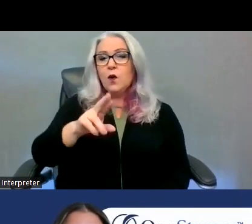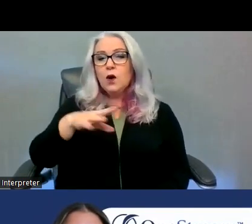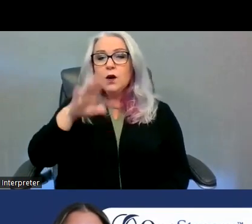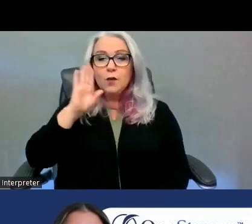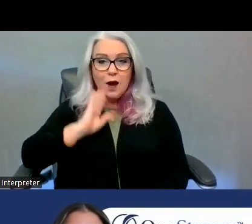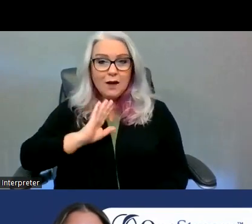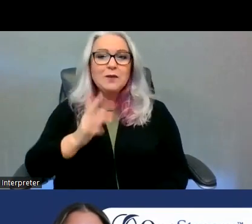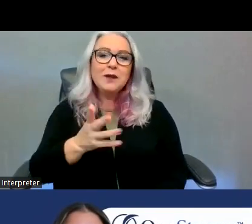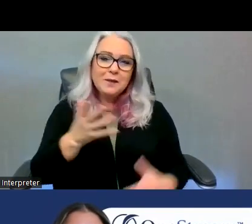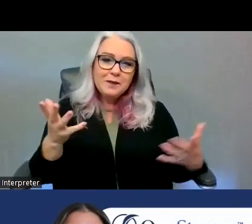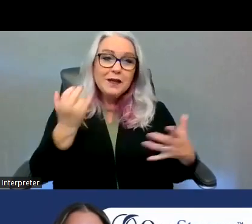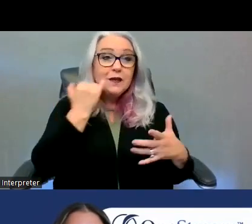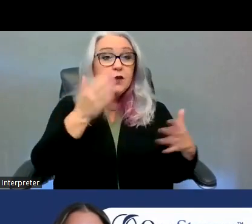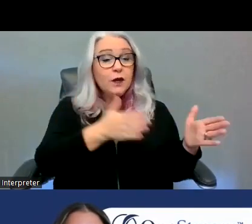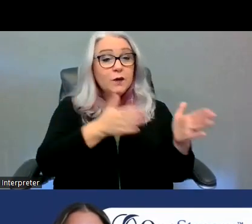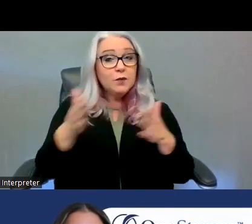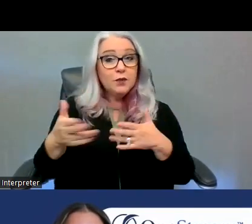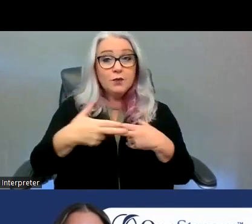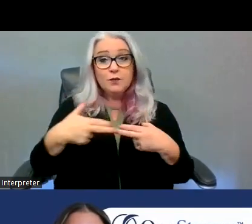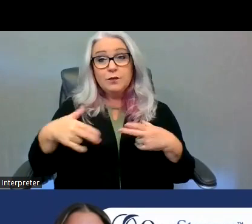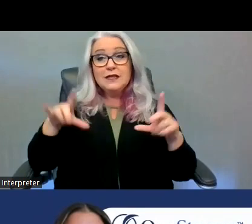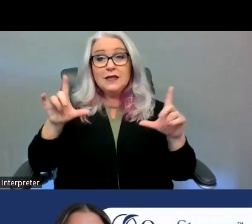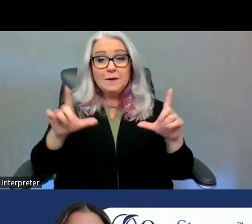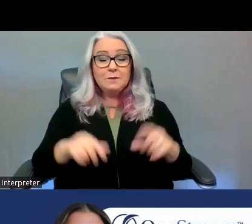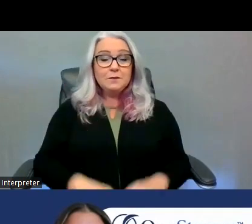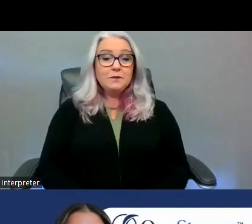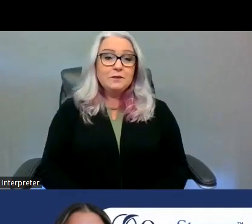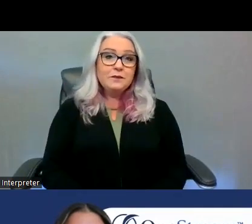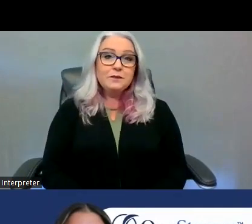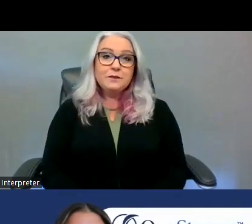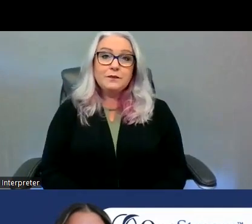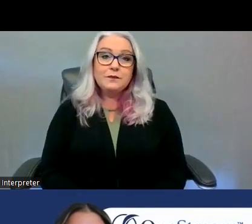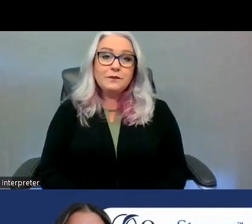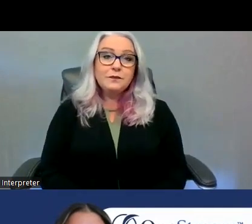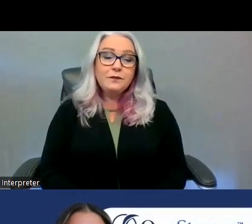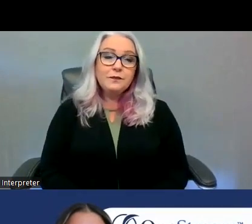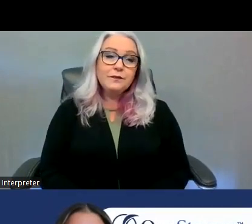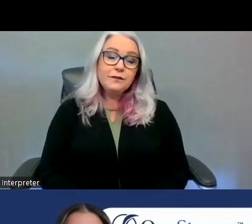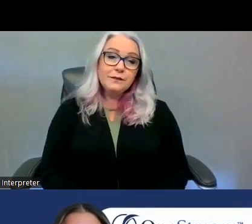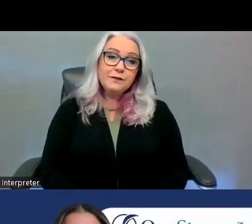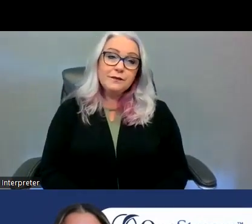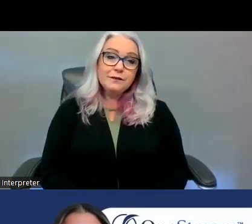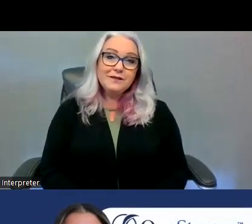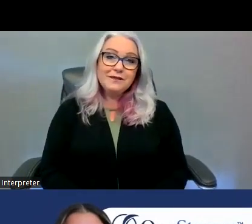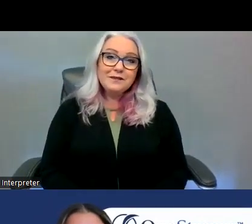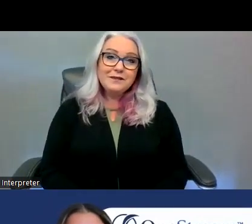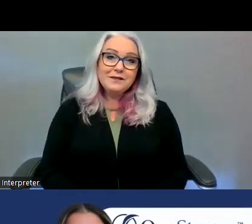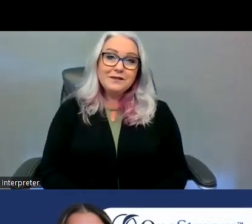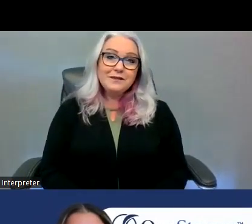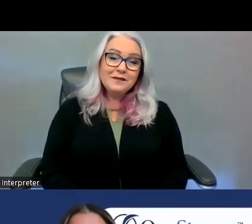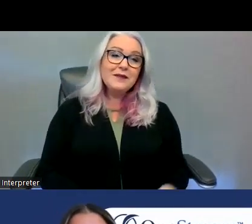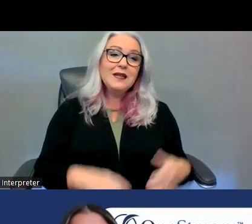But Nasha, if you want to fast forward to the next slide. Thank you. So just a quick